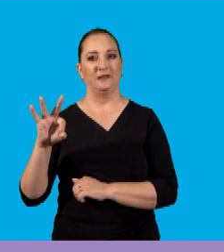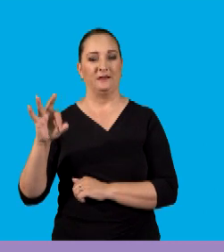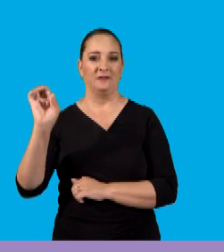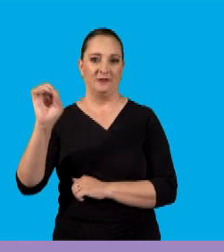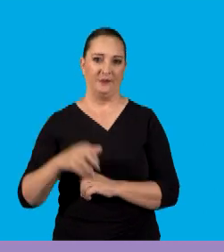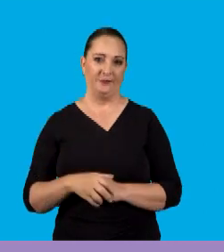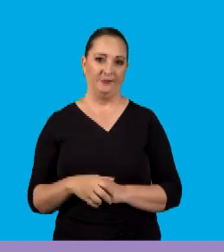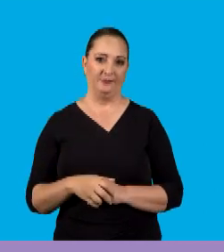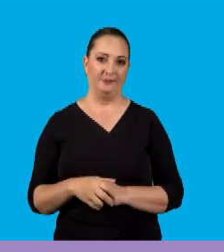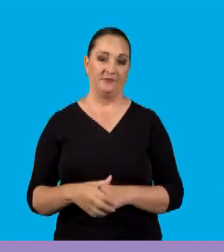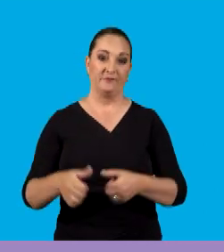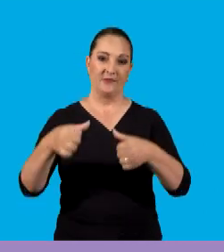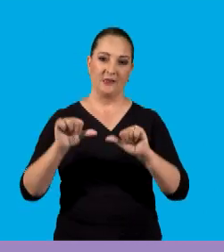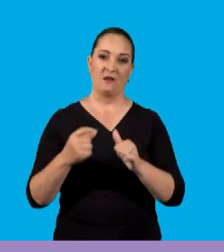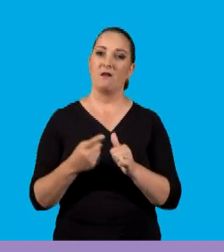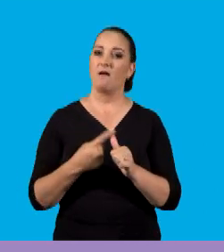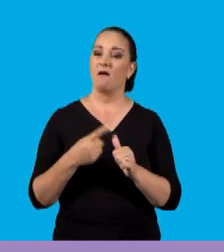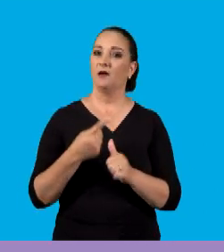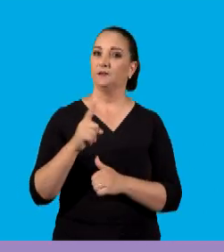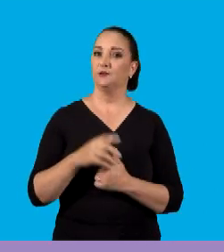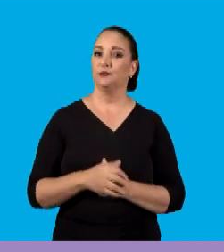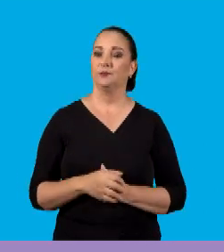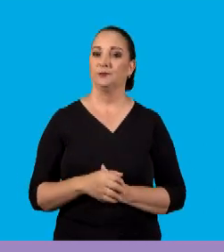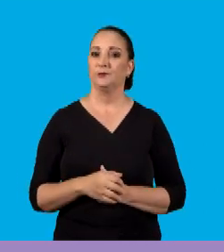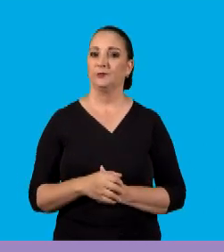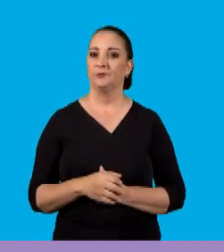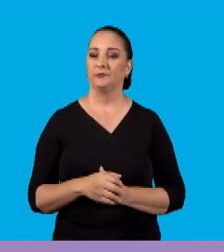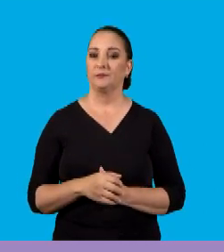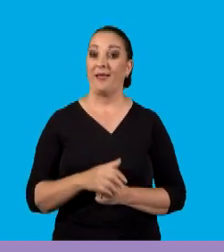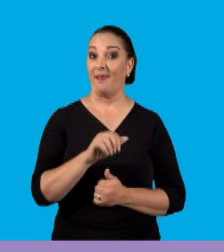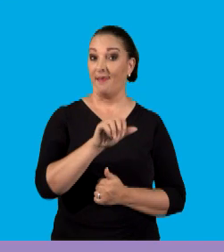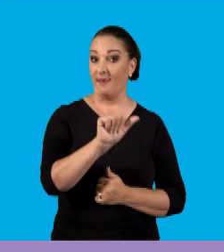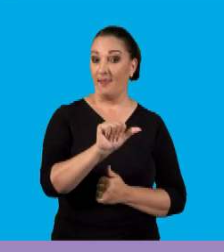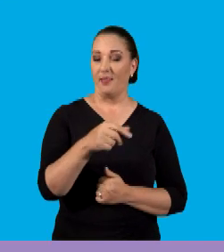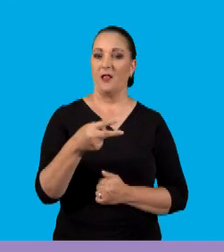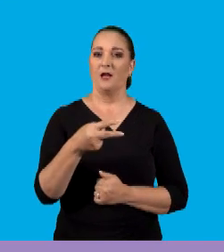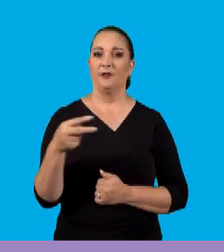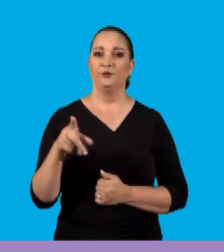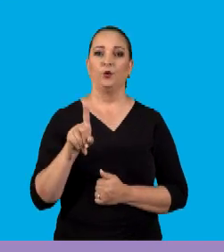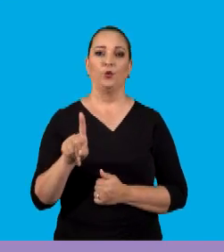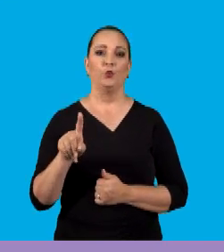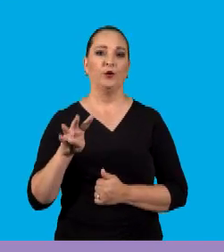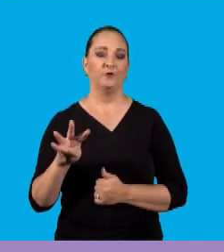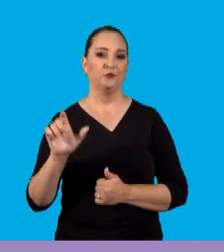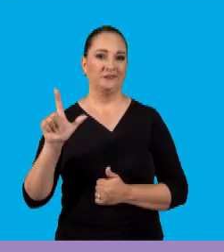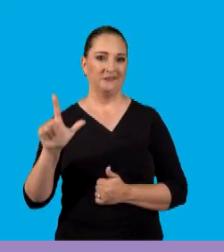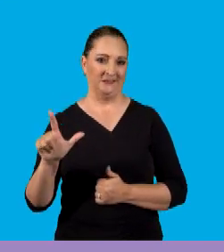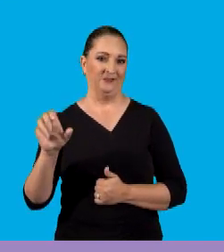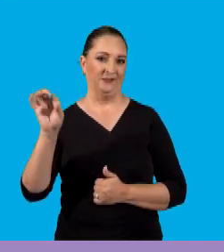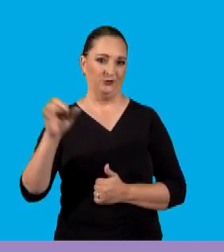43 degrees, which then says angle A, angle A equals